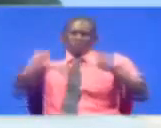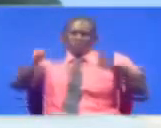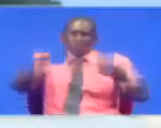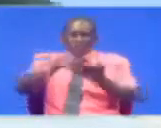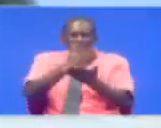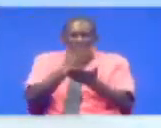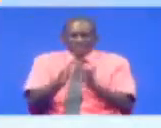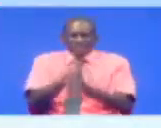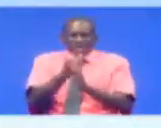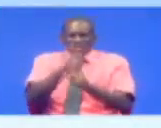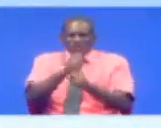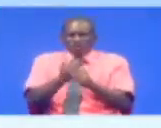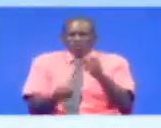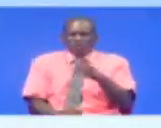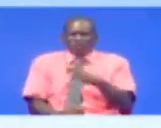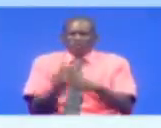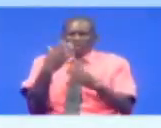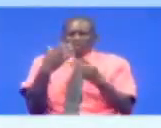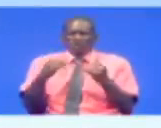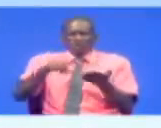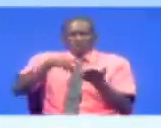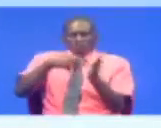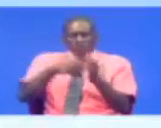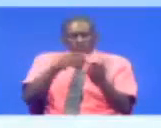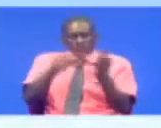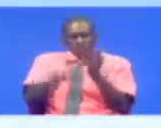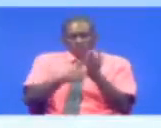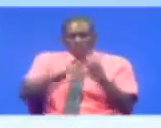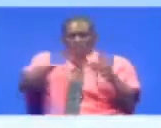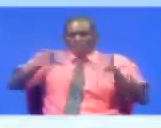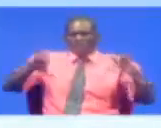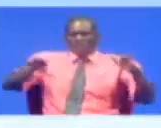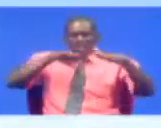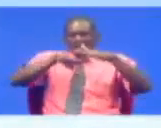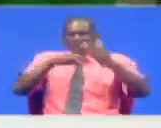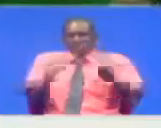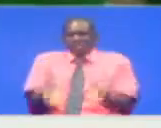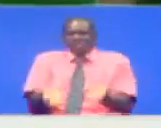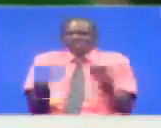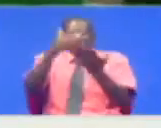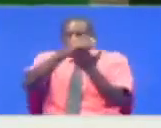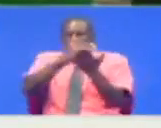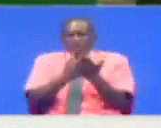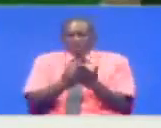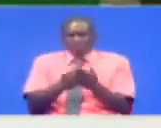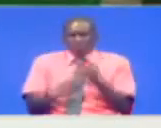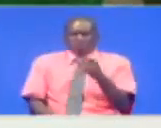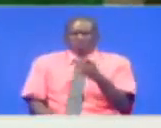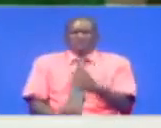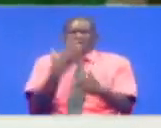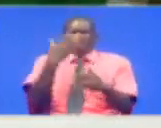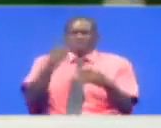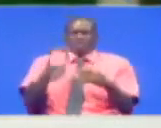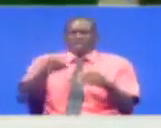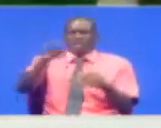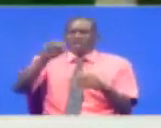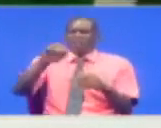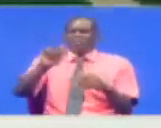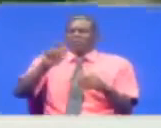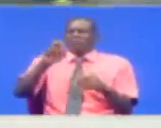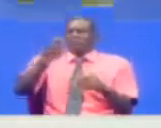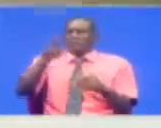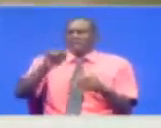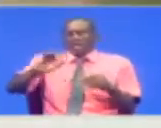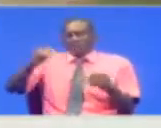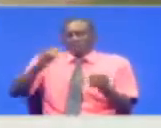and job creation. Well, the project, titled the Market Access Upgrade Program, was launched in Makueni County, which